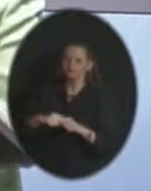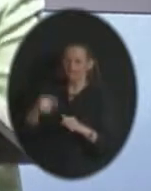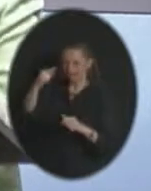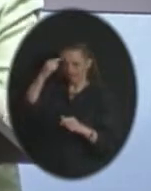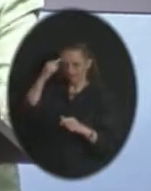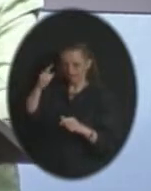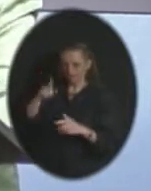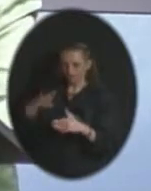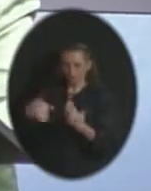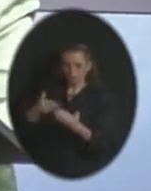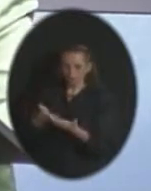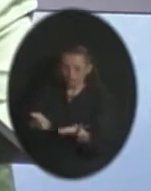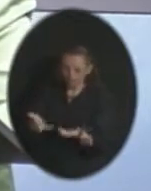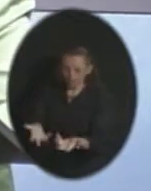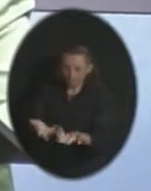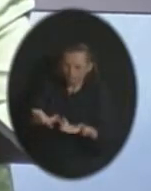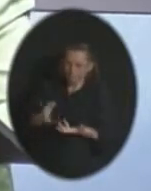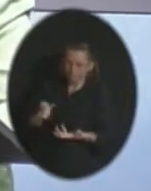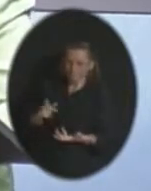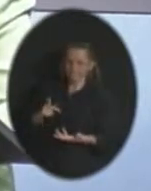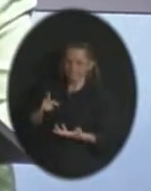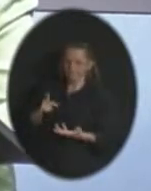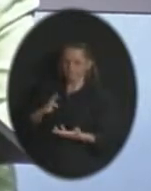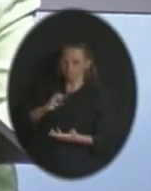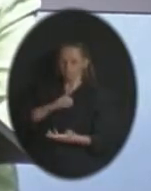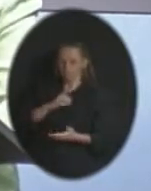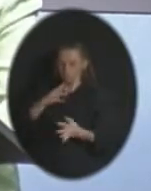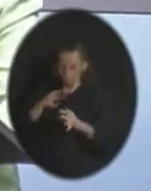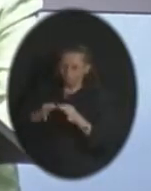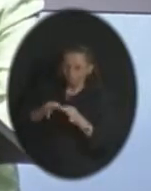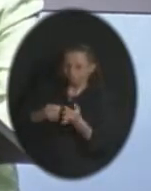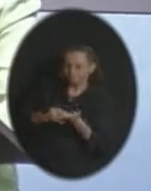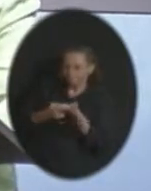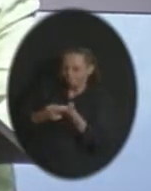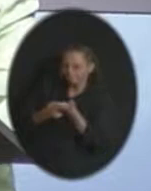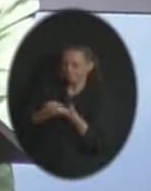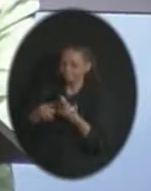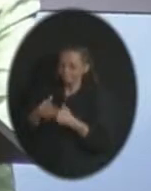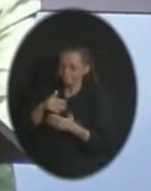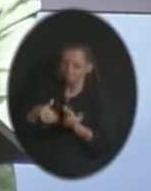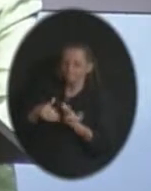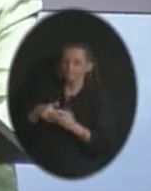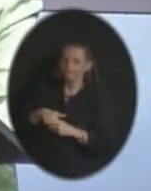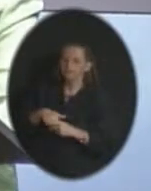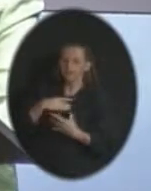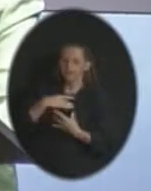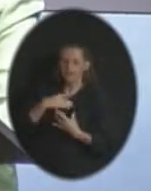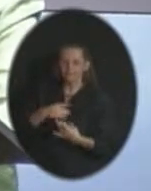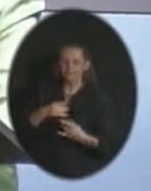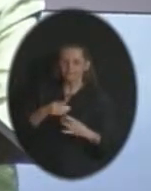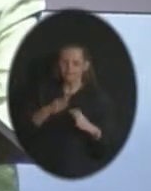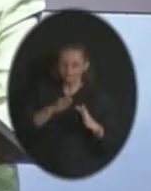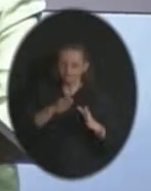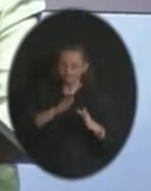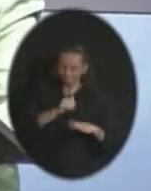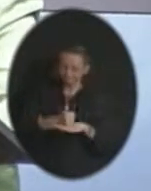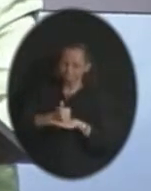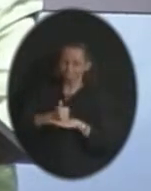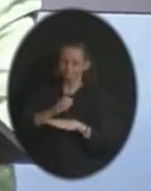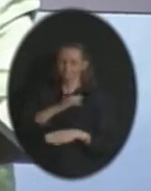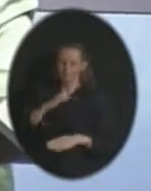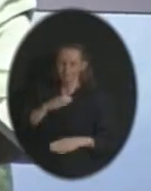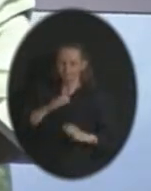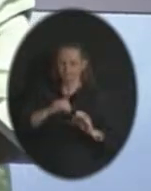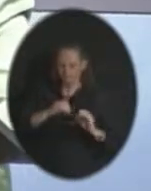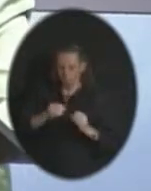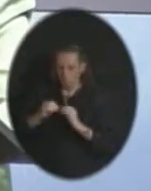to the board then when we make those decisions. I really like the idea that we've organized committees and we've got board members sitting on committees, and they can kind of study